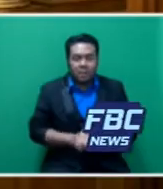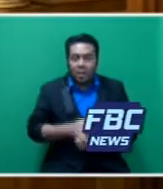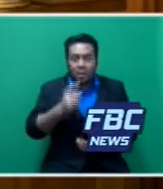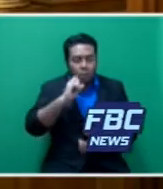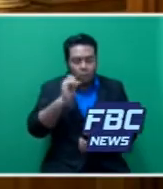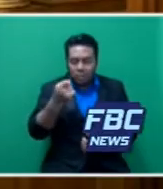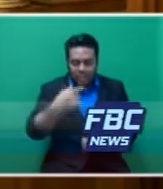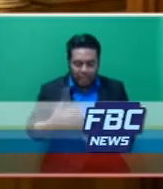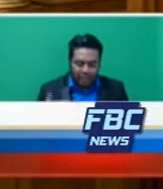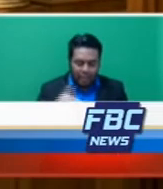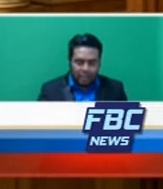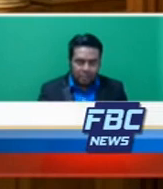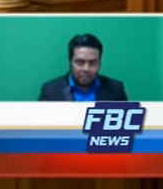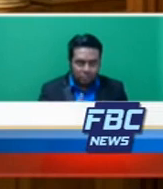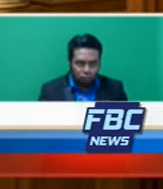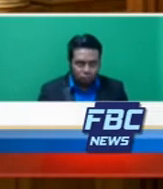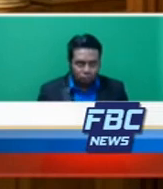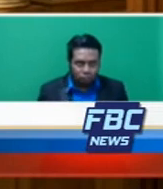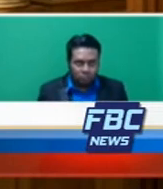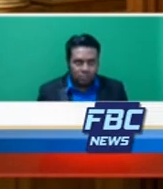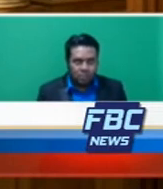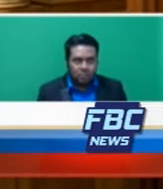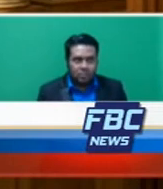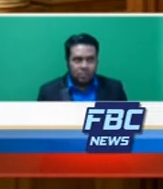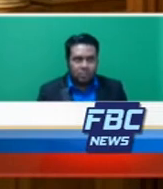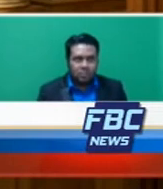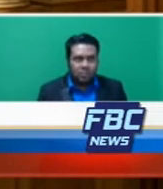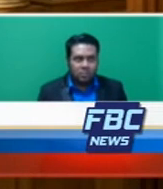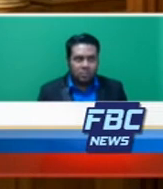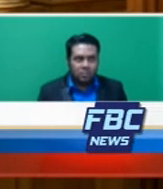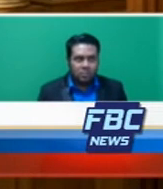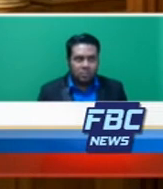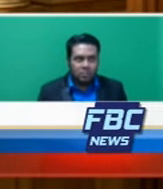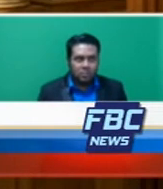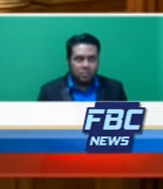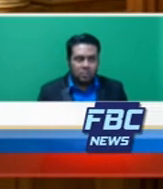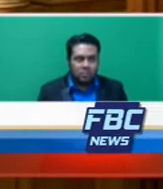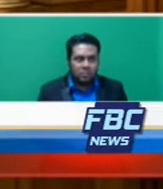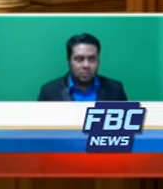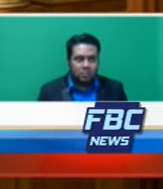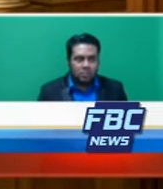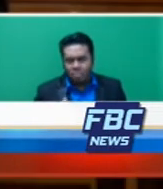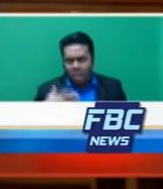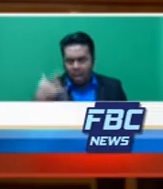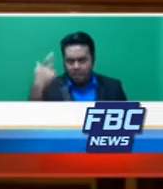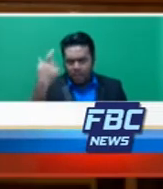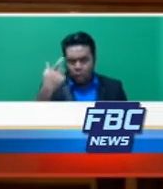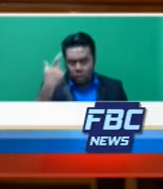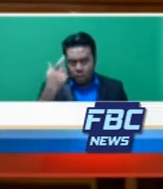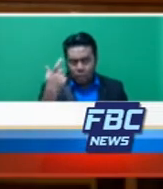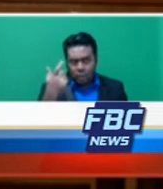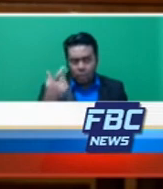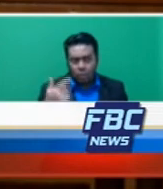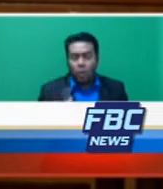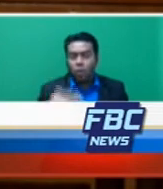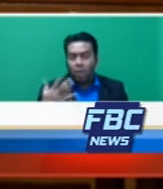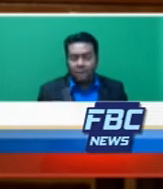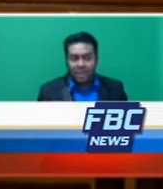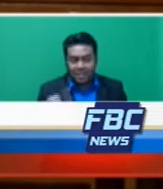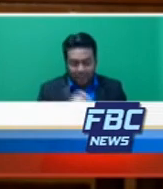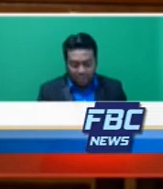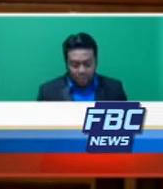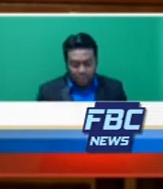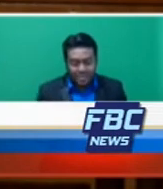the Justice, Law and Human Rights Committee has consulted on the bill and a report has been submitted to Parliament. Said